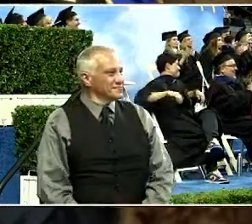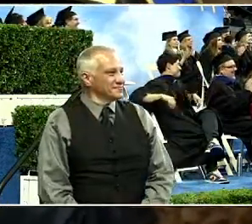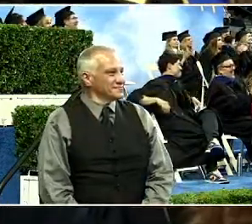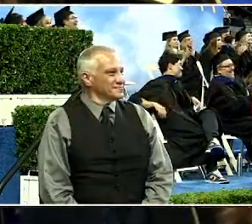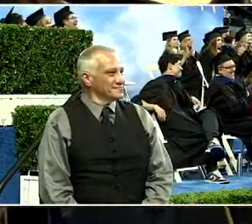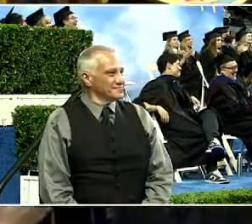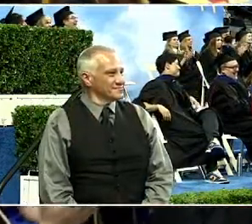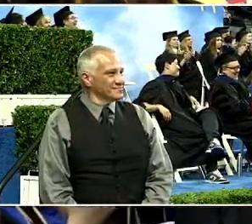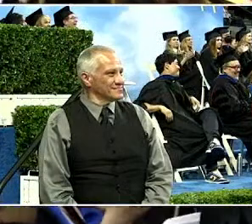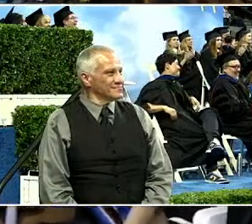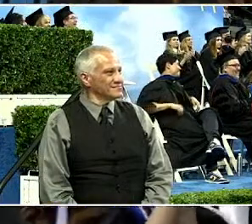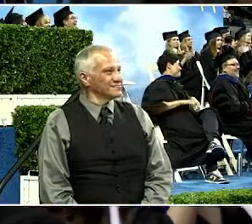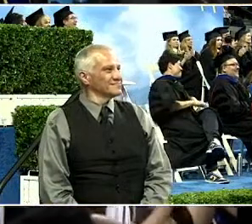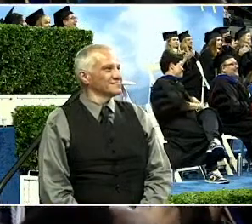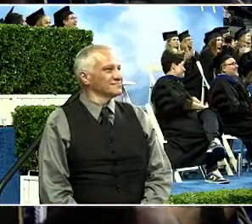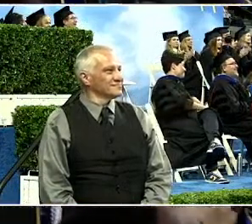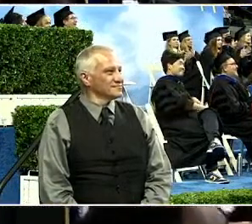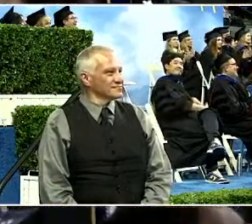All right.